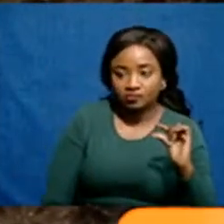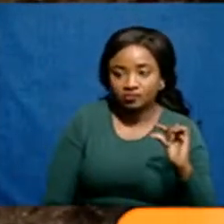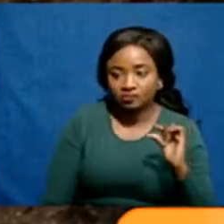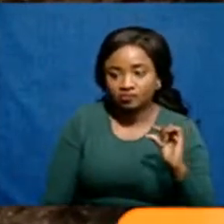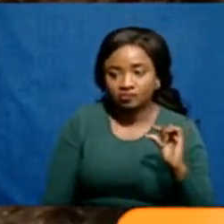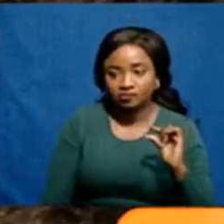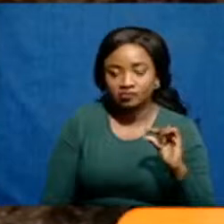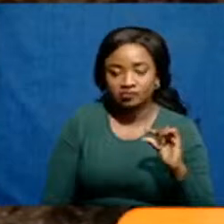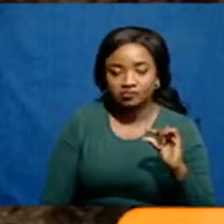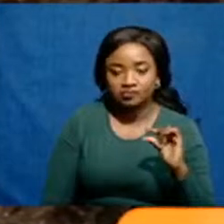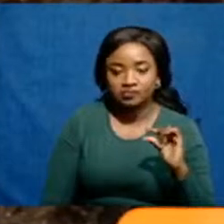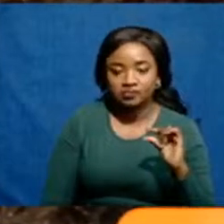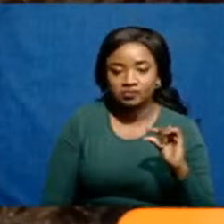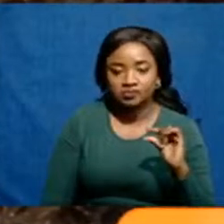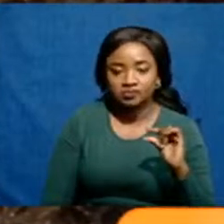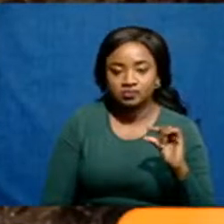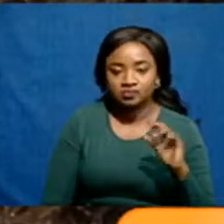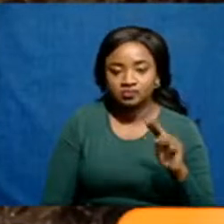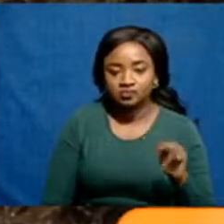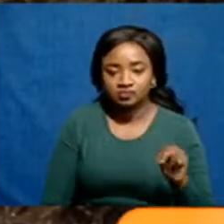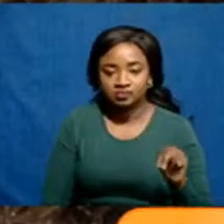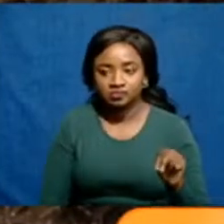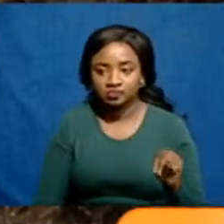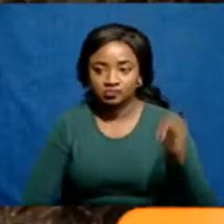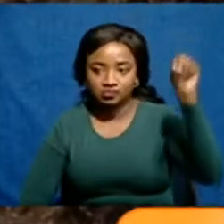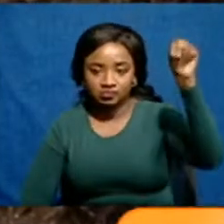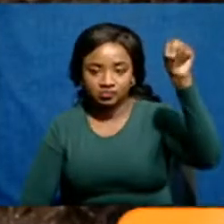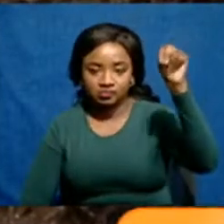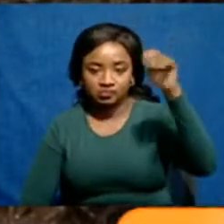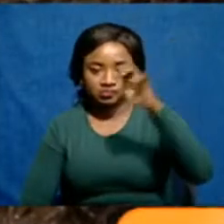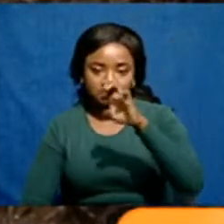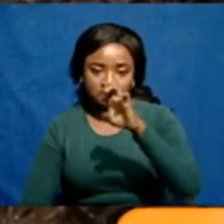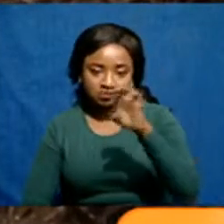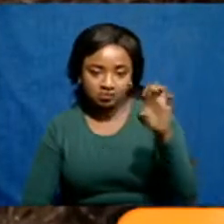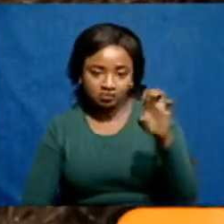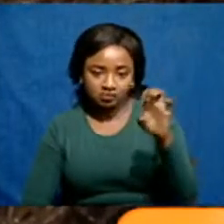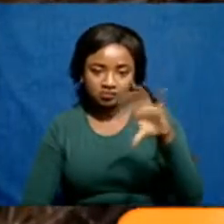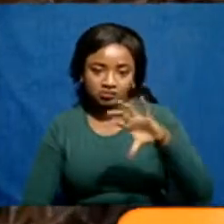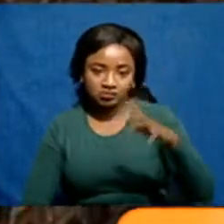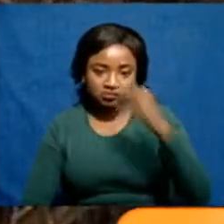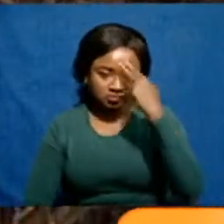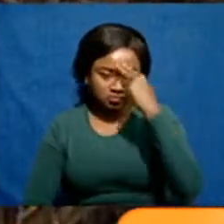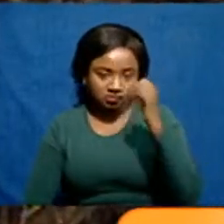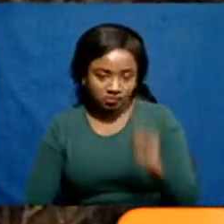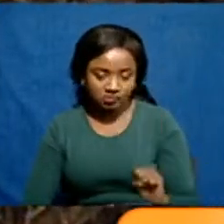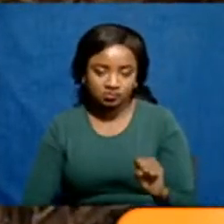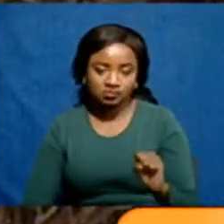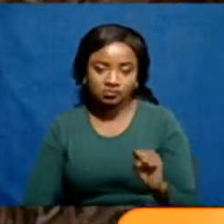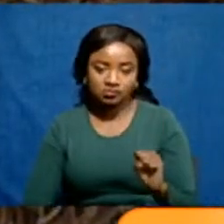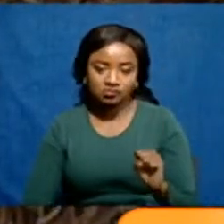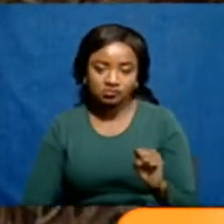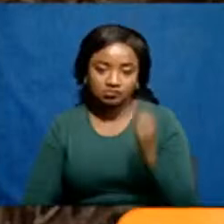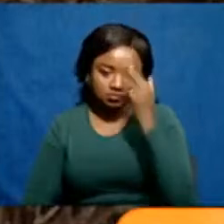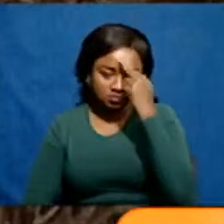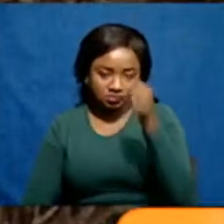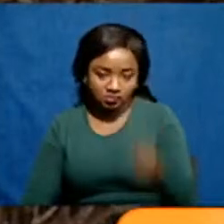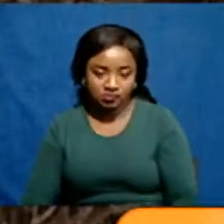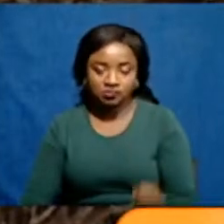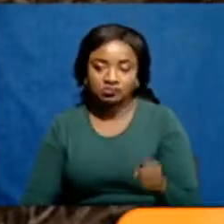rainfall is north east sub-counties of Kajiado and then the